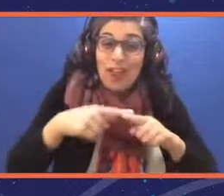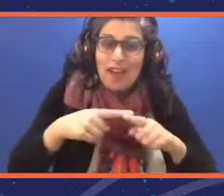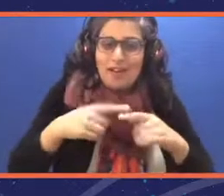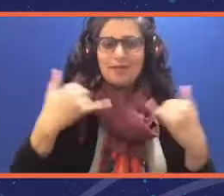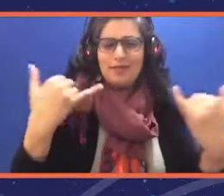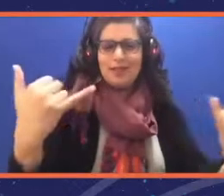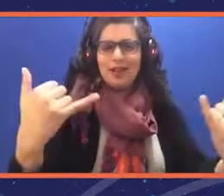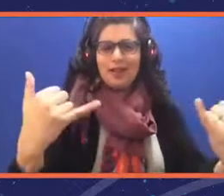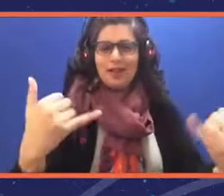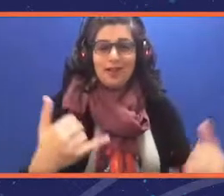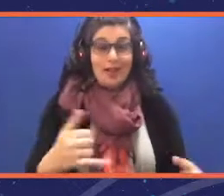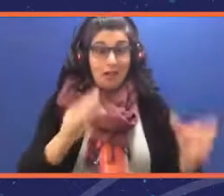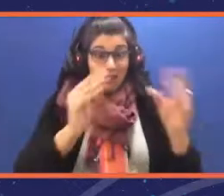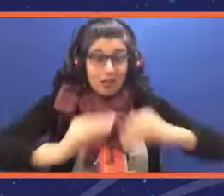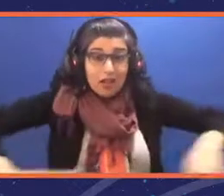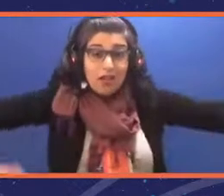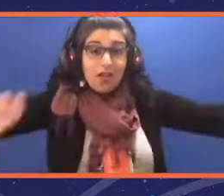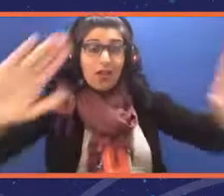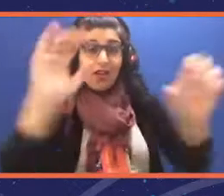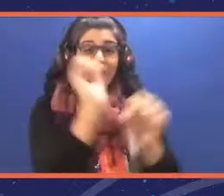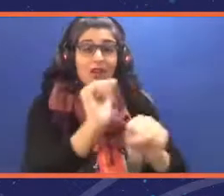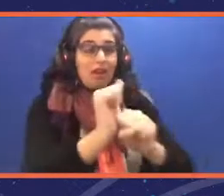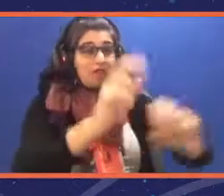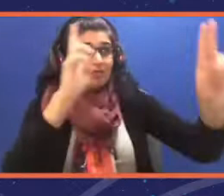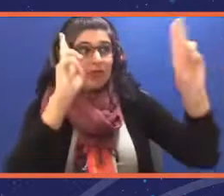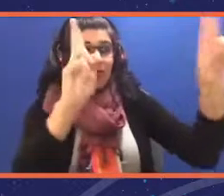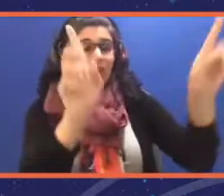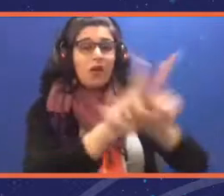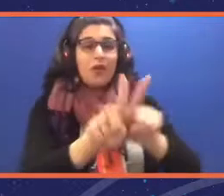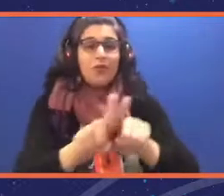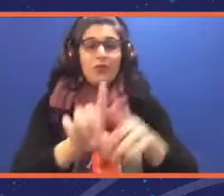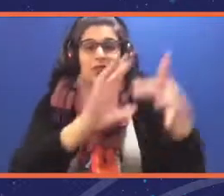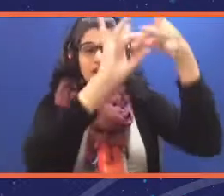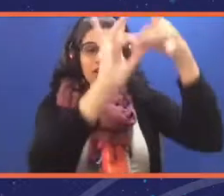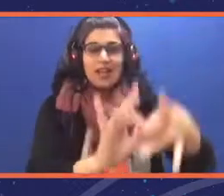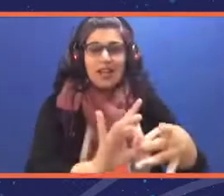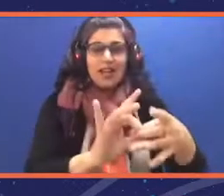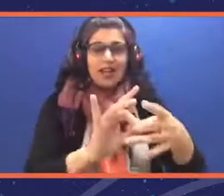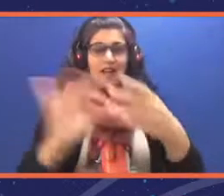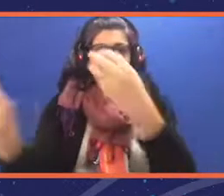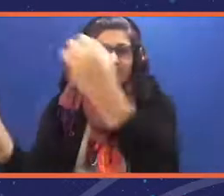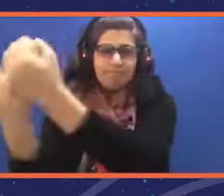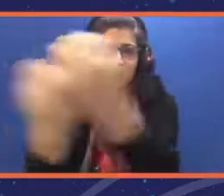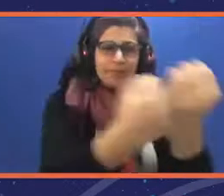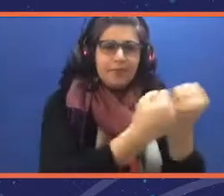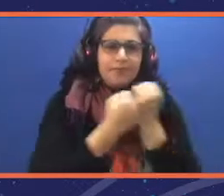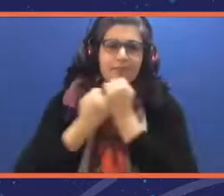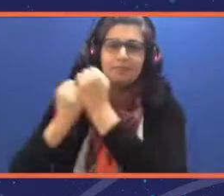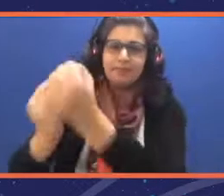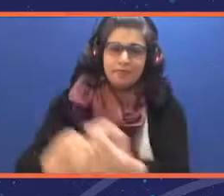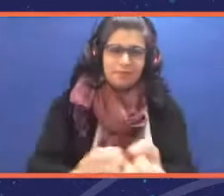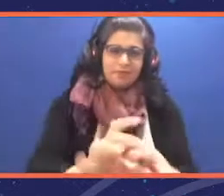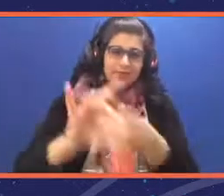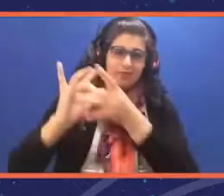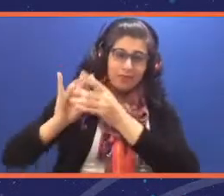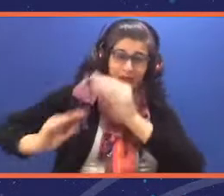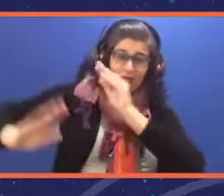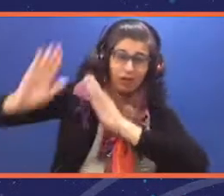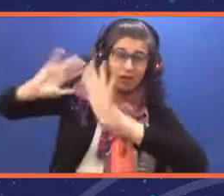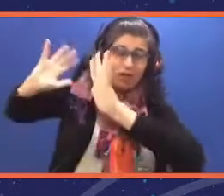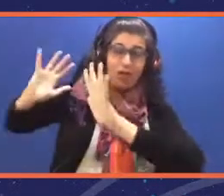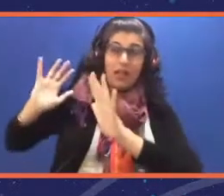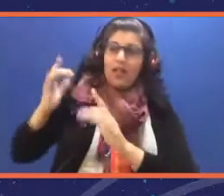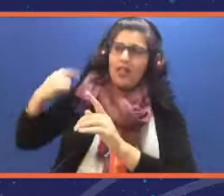So this land and labor acknowledgement is also an acknowledgement and solidarity commitment to our ancestors, those who have our